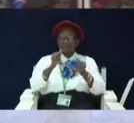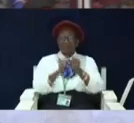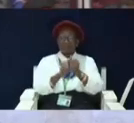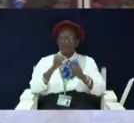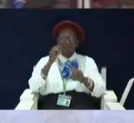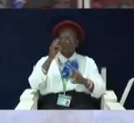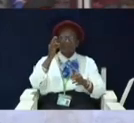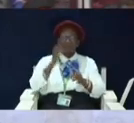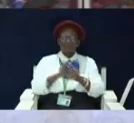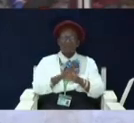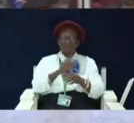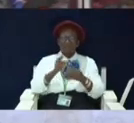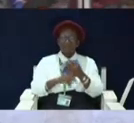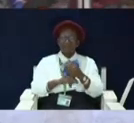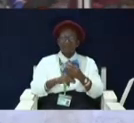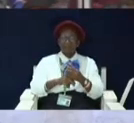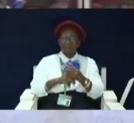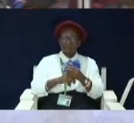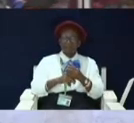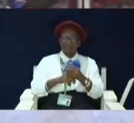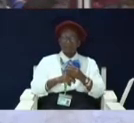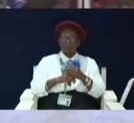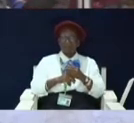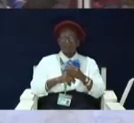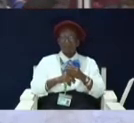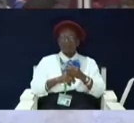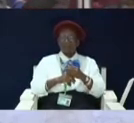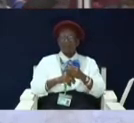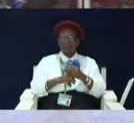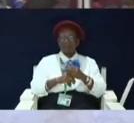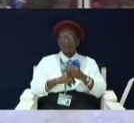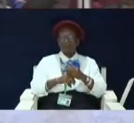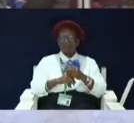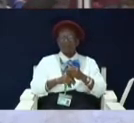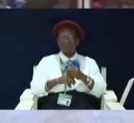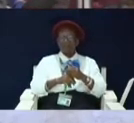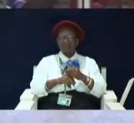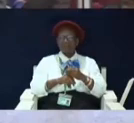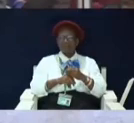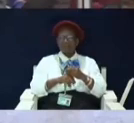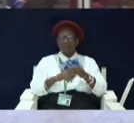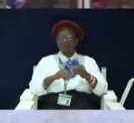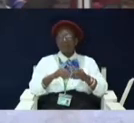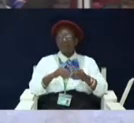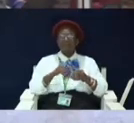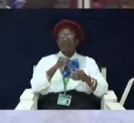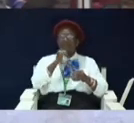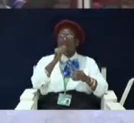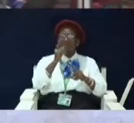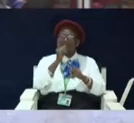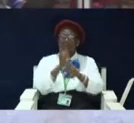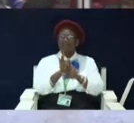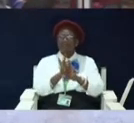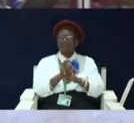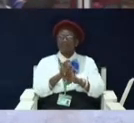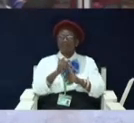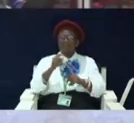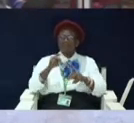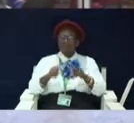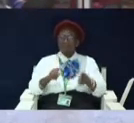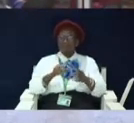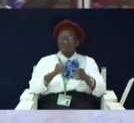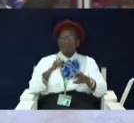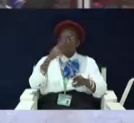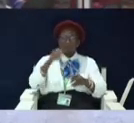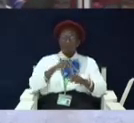pelu ibisi ati iresi. It's not just the fellow who hasn't got a child that is called barren. Ke se eni